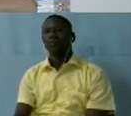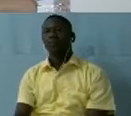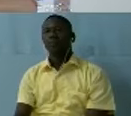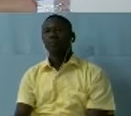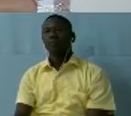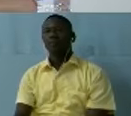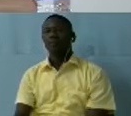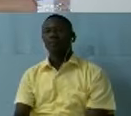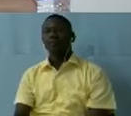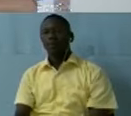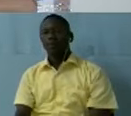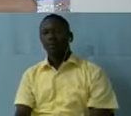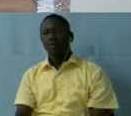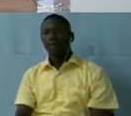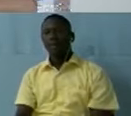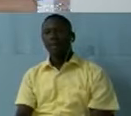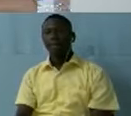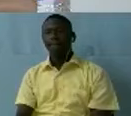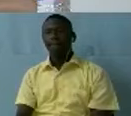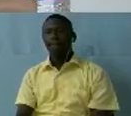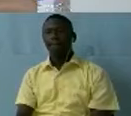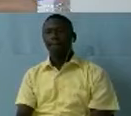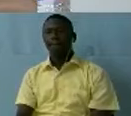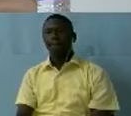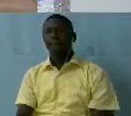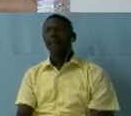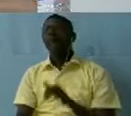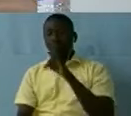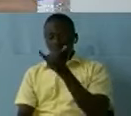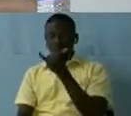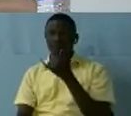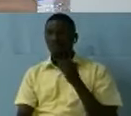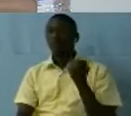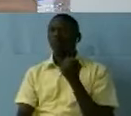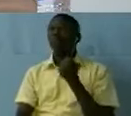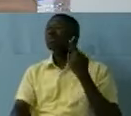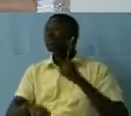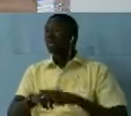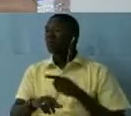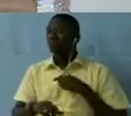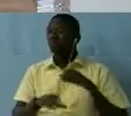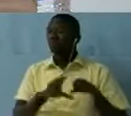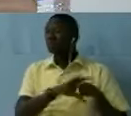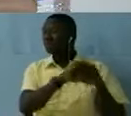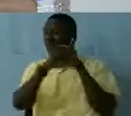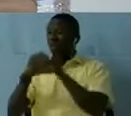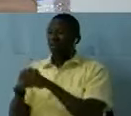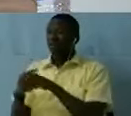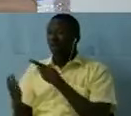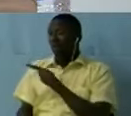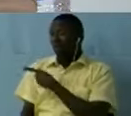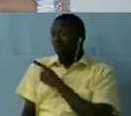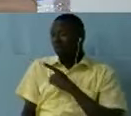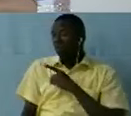Ha, katuko wato muna yim admit wencho. Yes, because at the time that I was admitted at wencho,